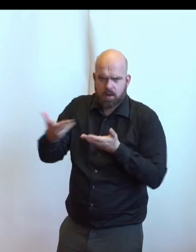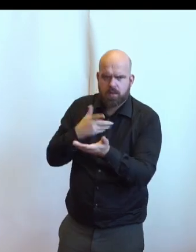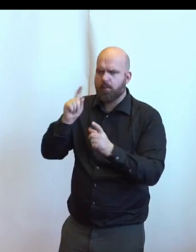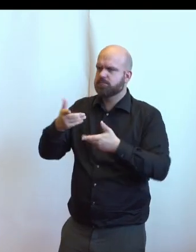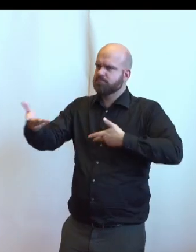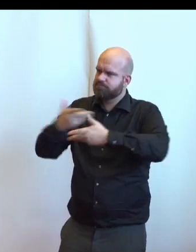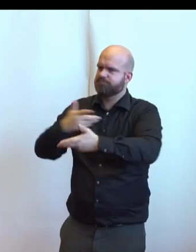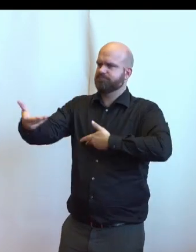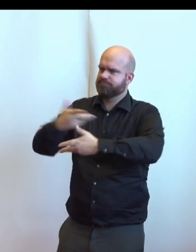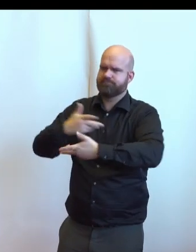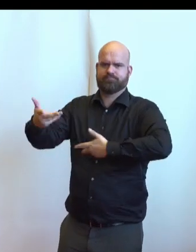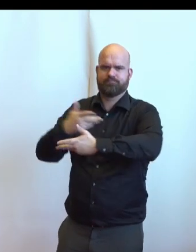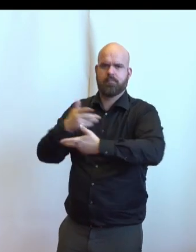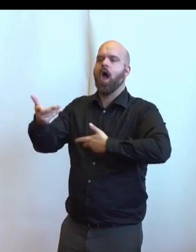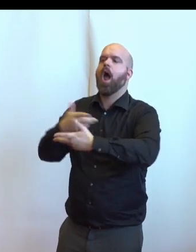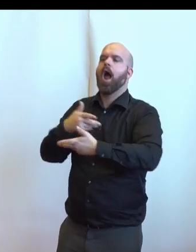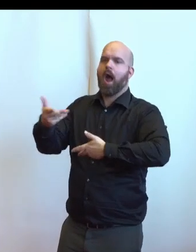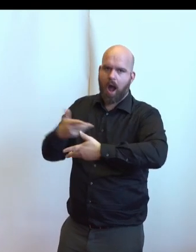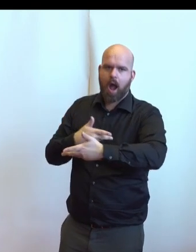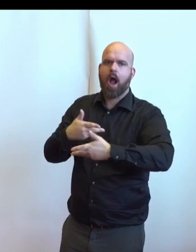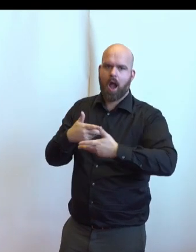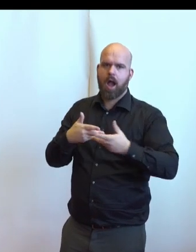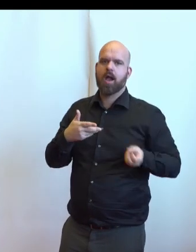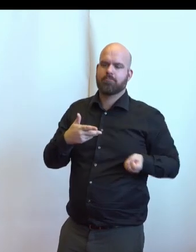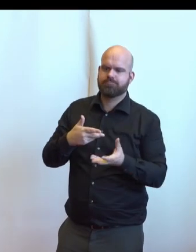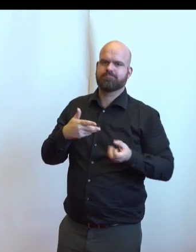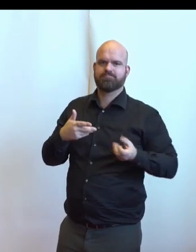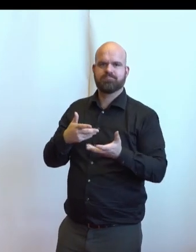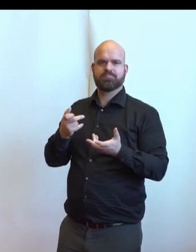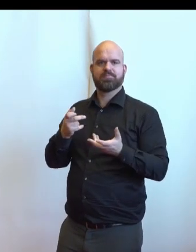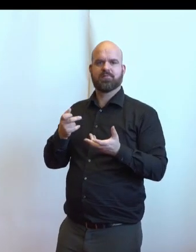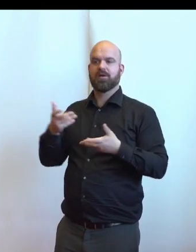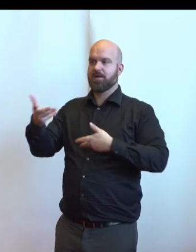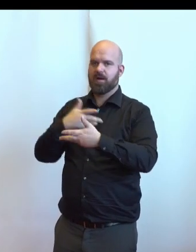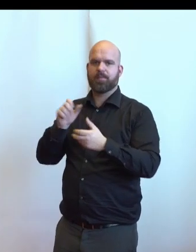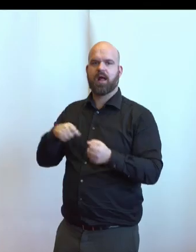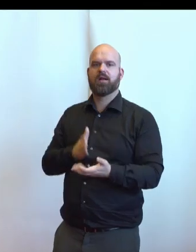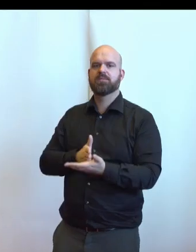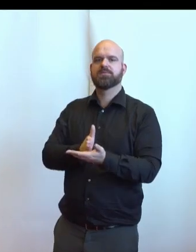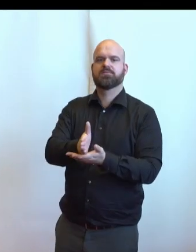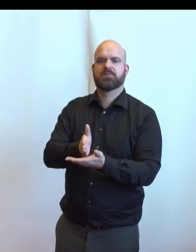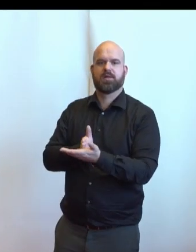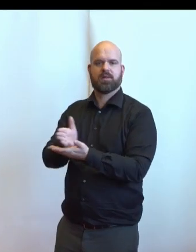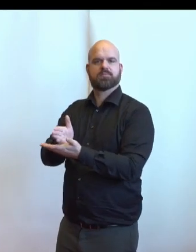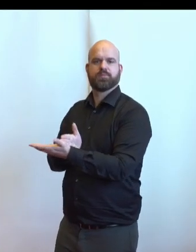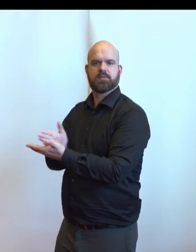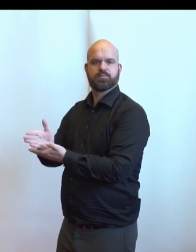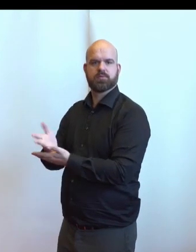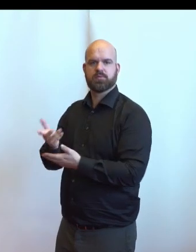a lot of the groundwork of making stuff accessible is not about the technology, it's about the